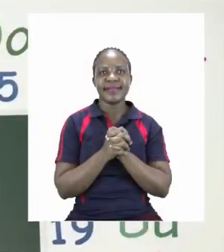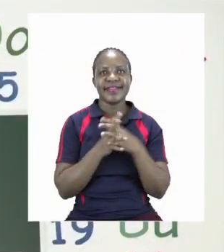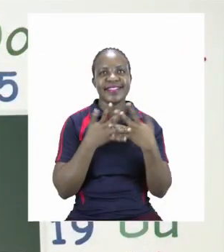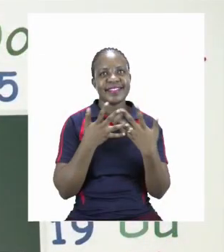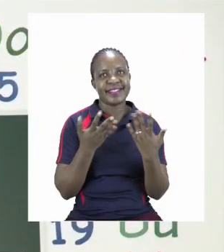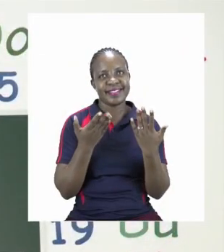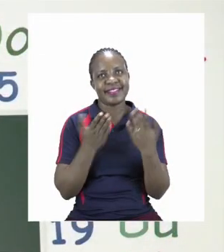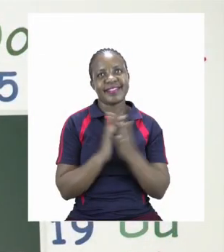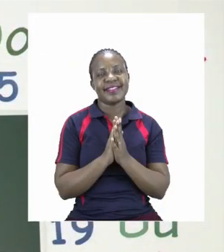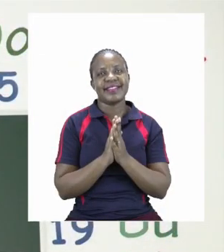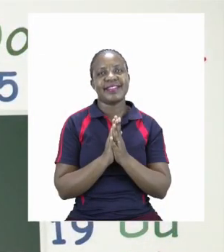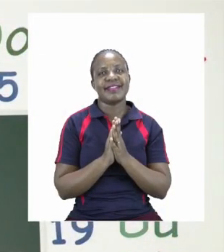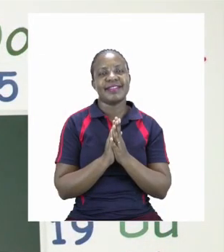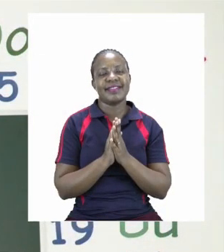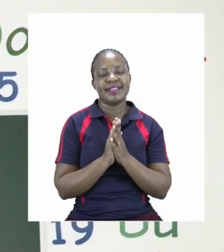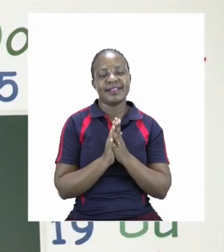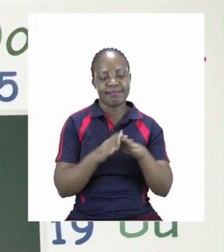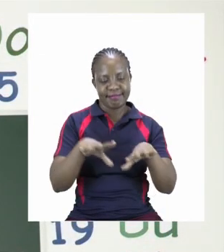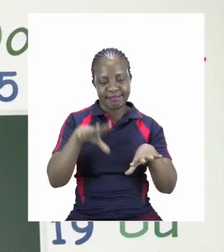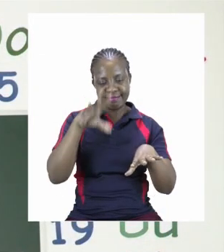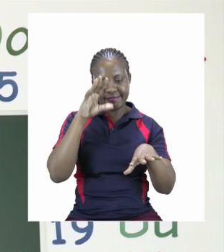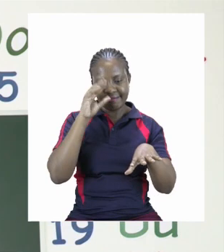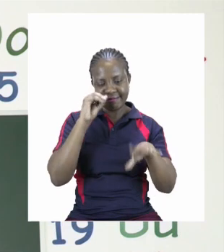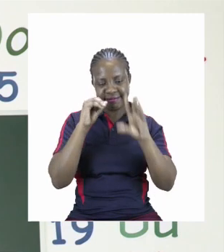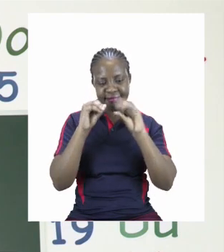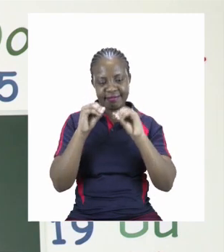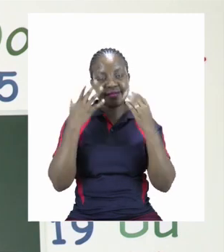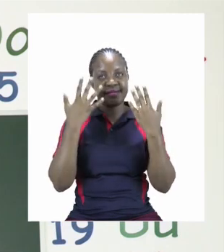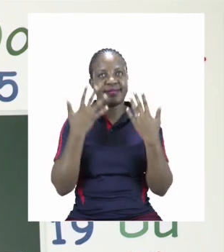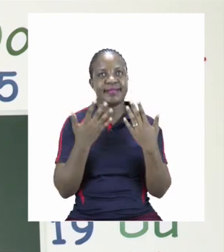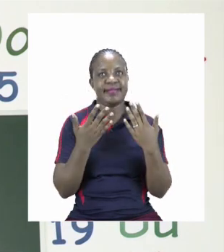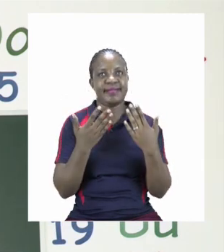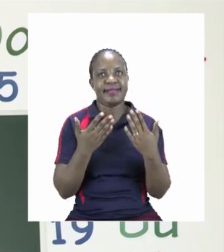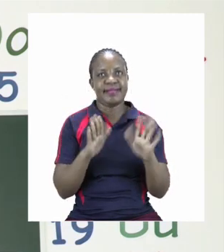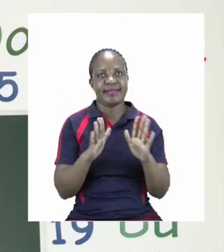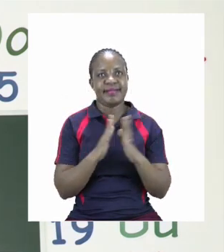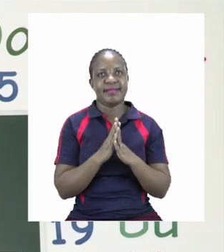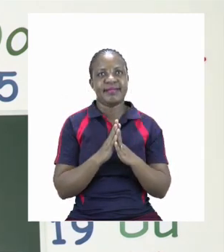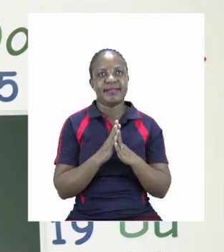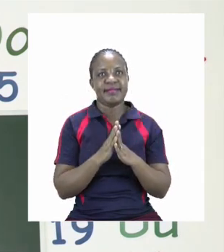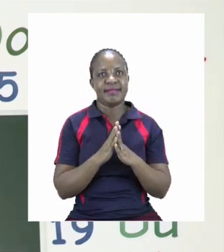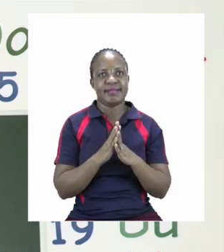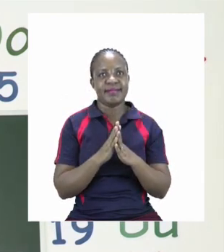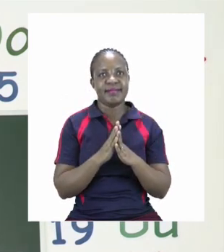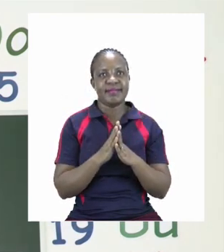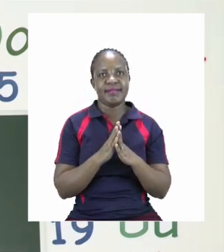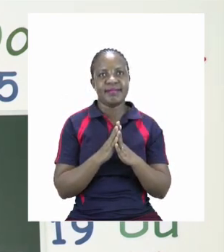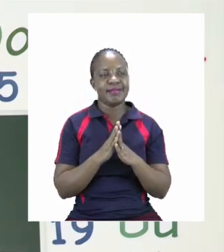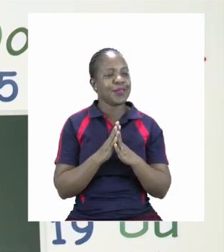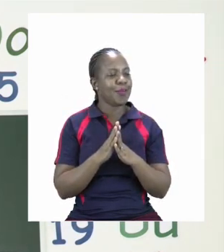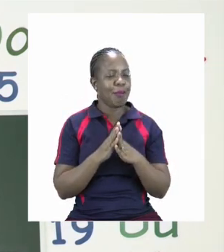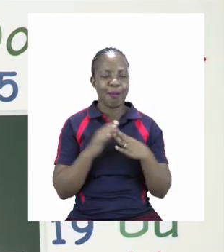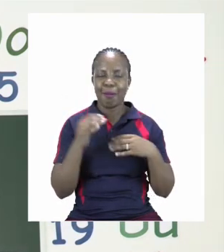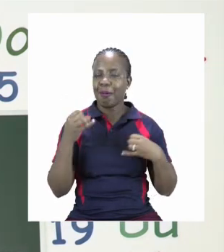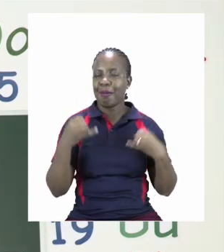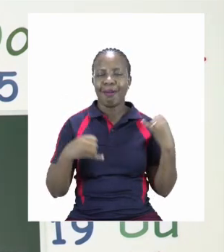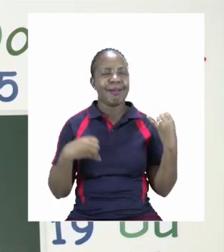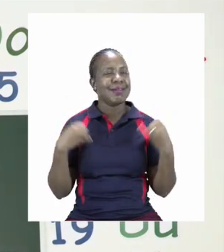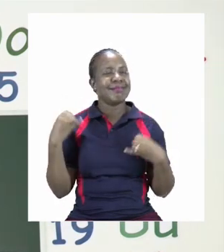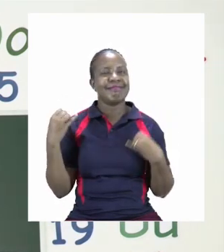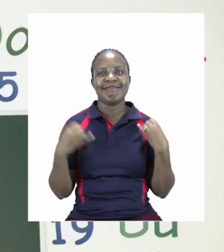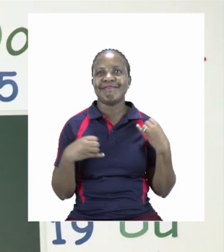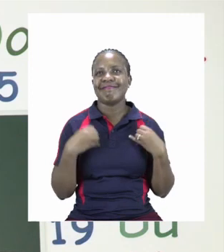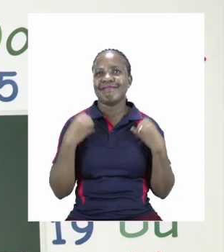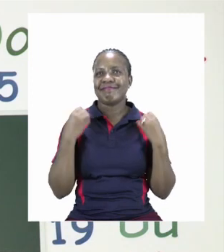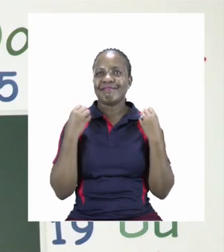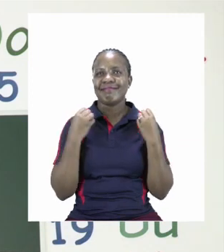We have now come to the end of our lesson. And grade 2s, I had so much fun. Now